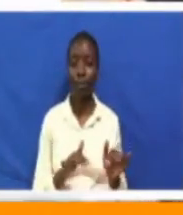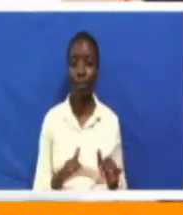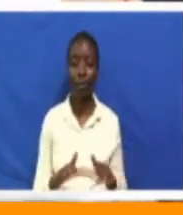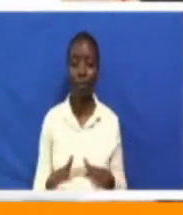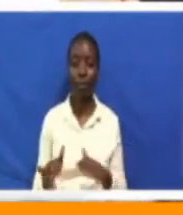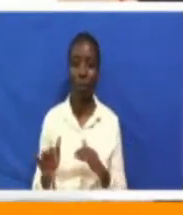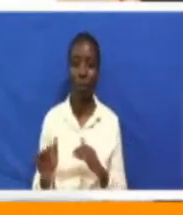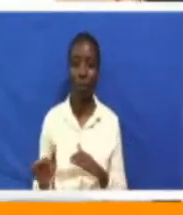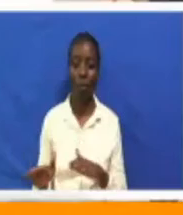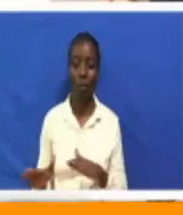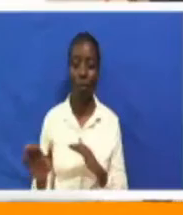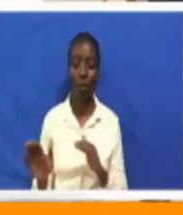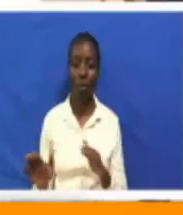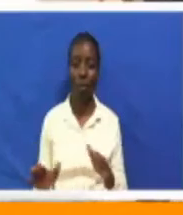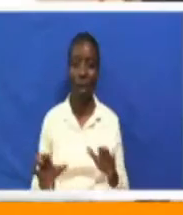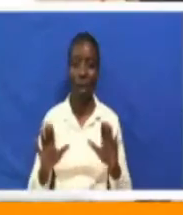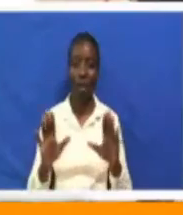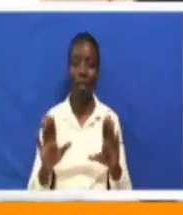foreign